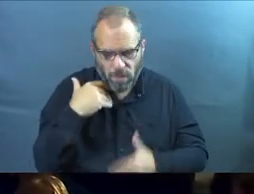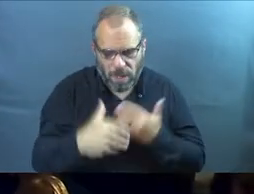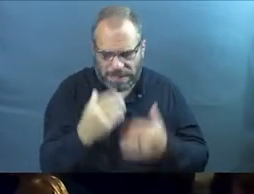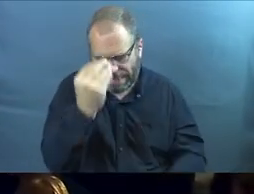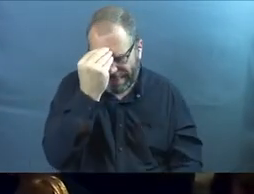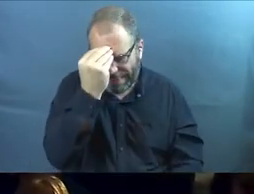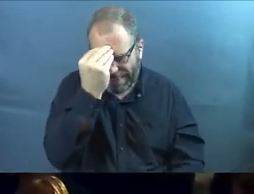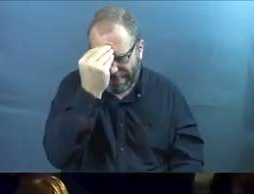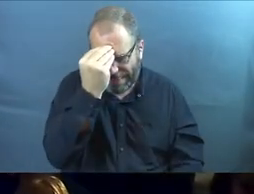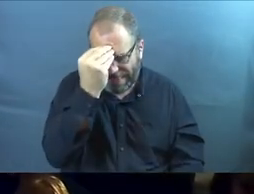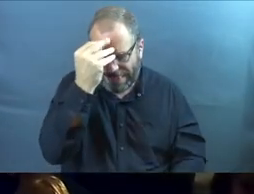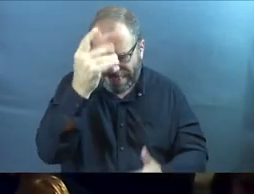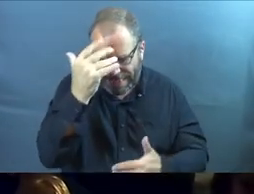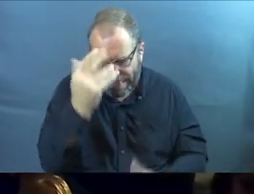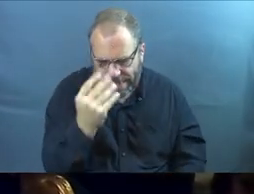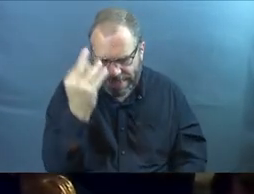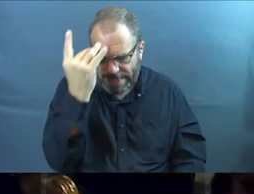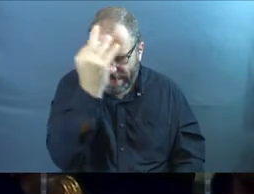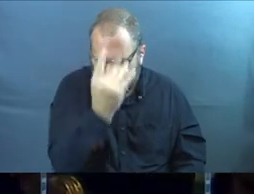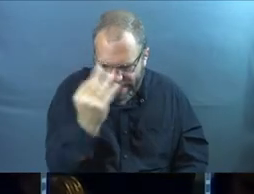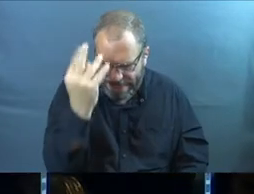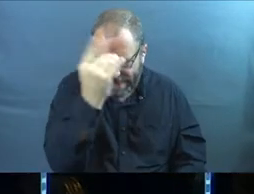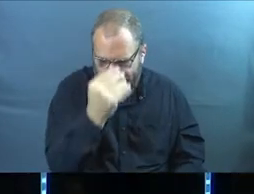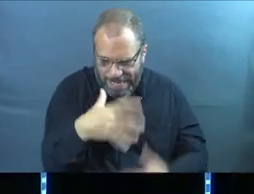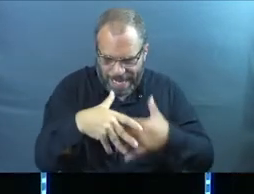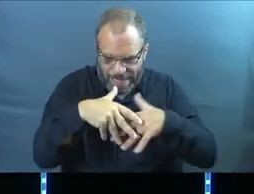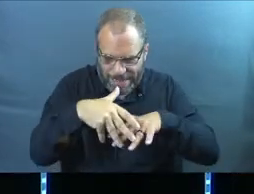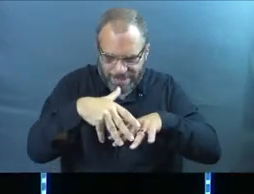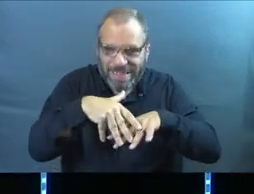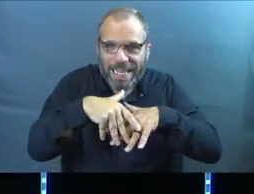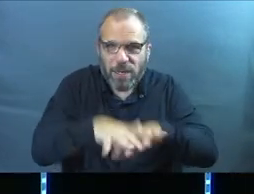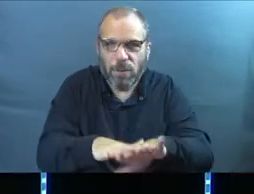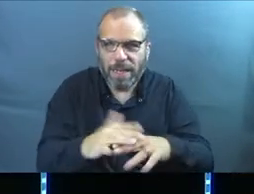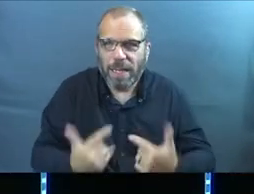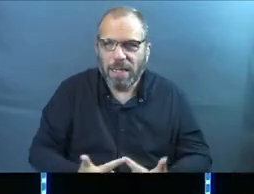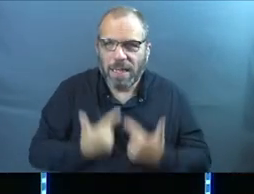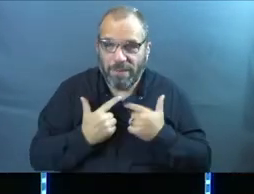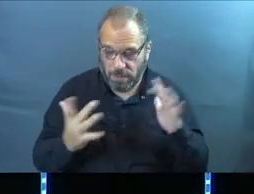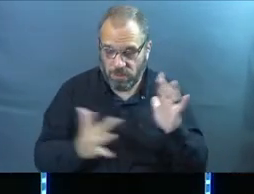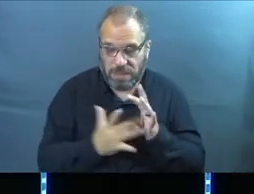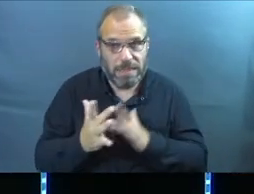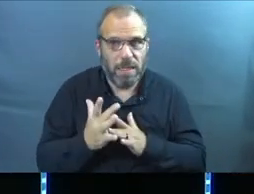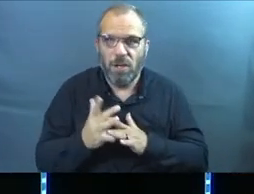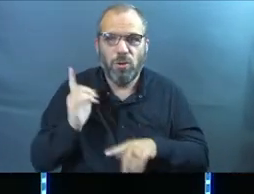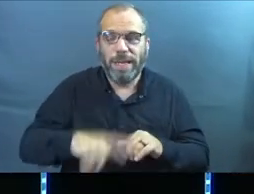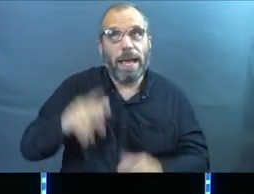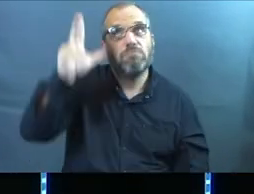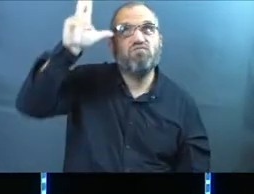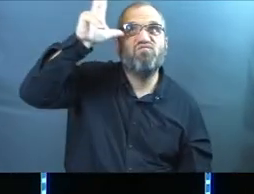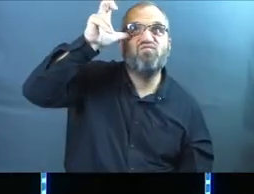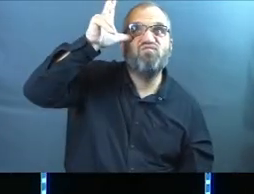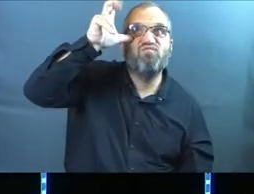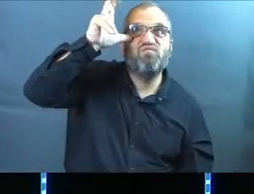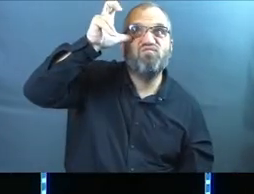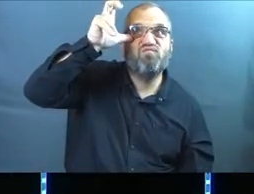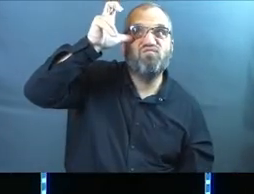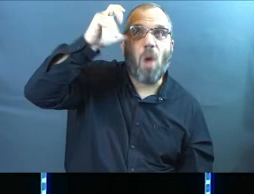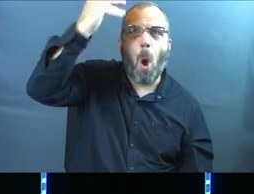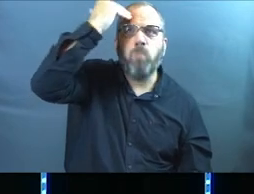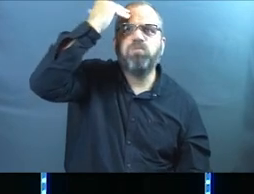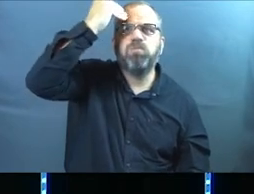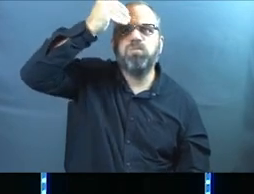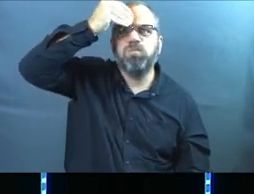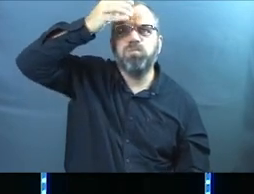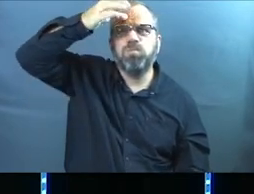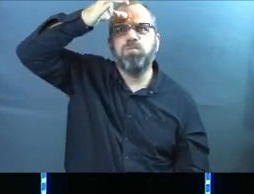process the calories that you take in. You've actually got to integrate it into your life. Jesus says you can't just hear it and become more